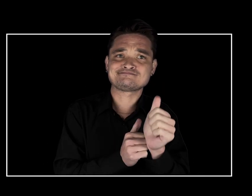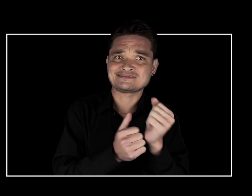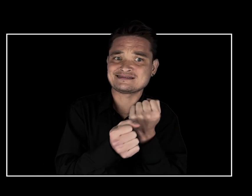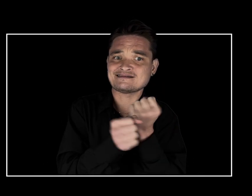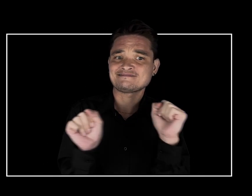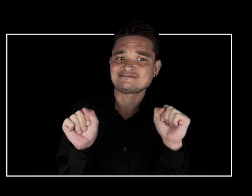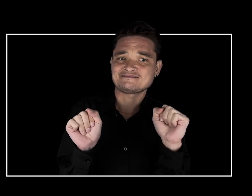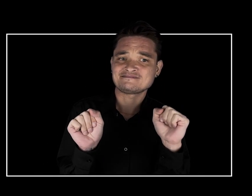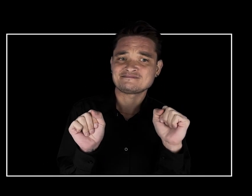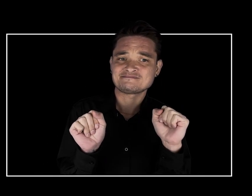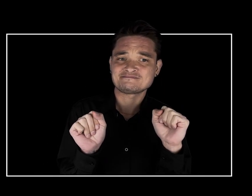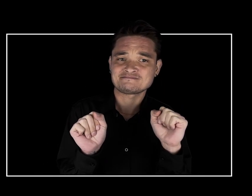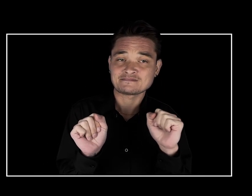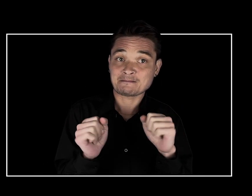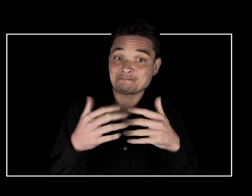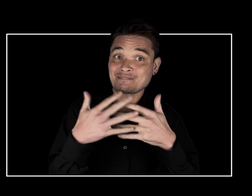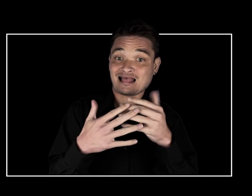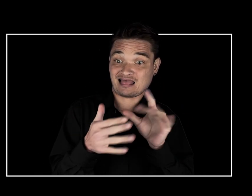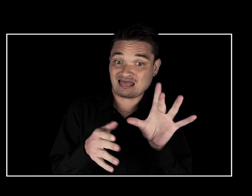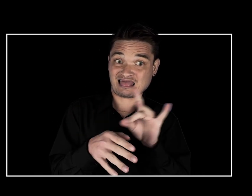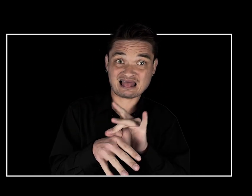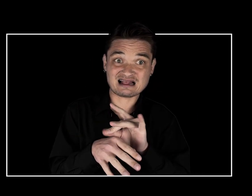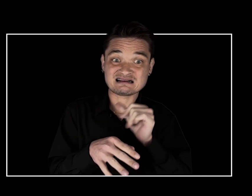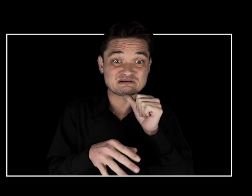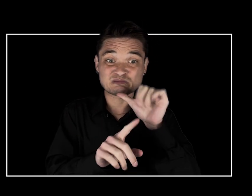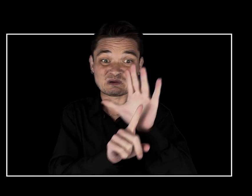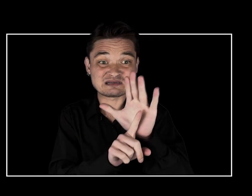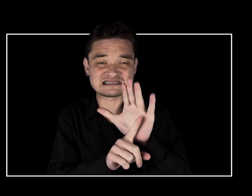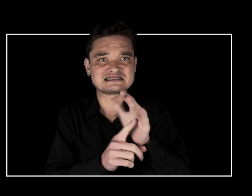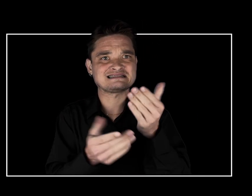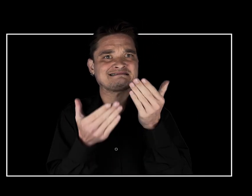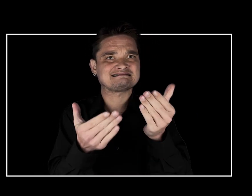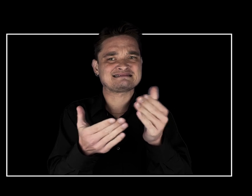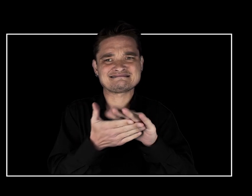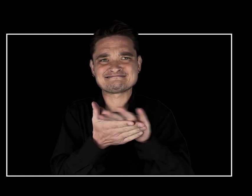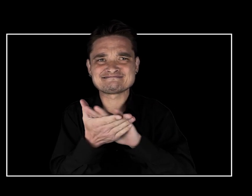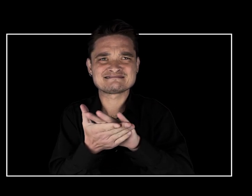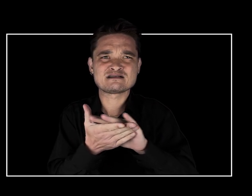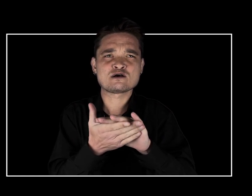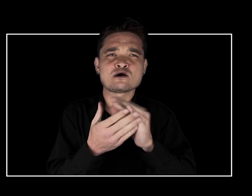blood that isn't yours, clean your skin with warm soap and water.